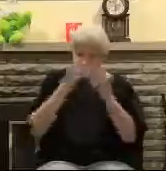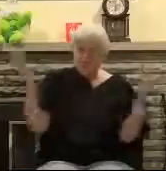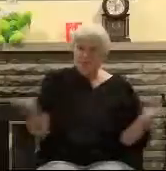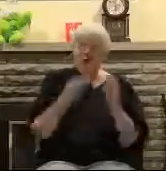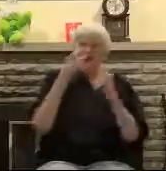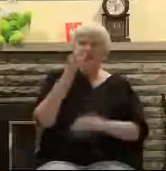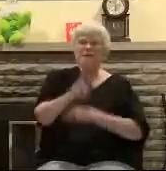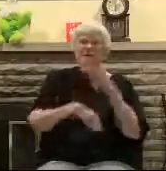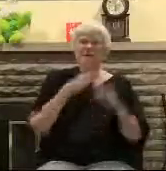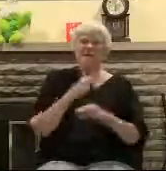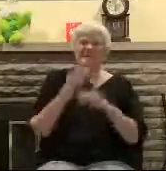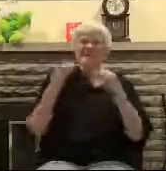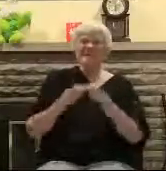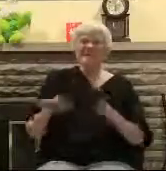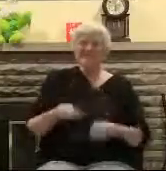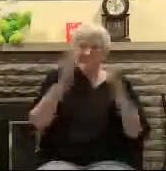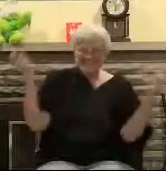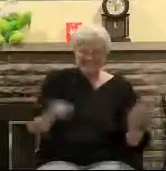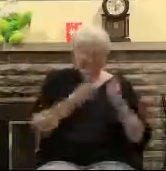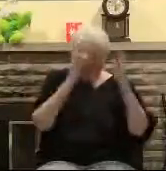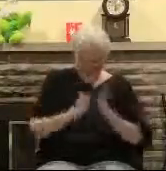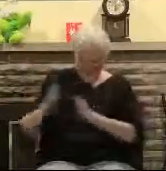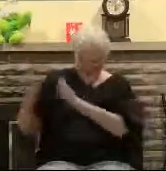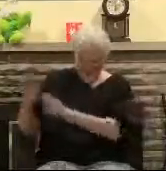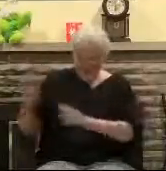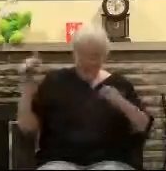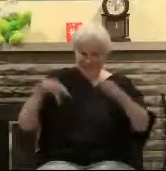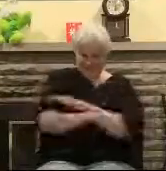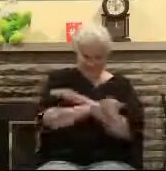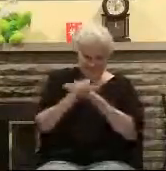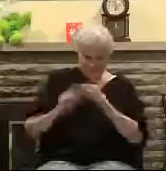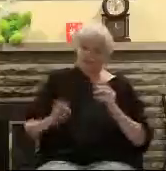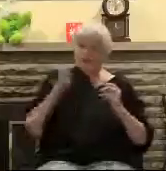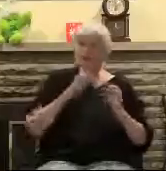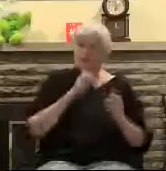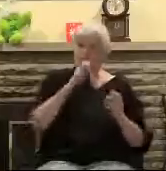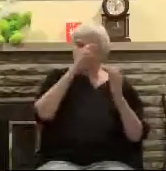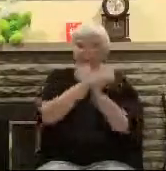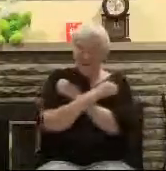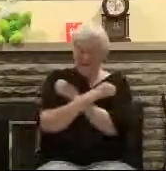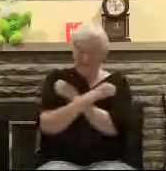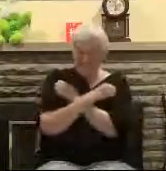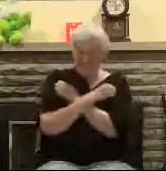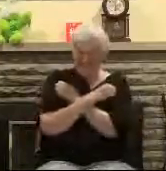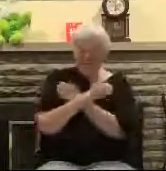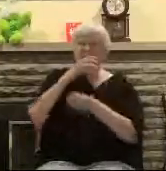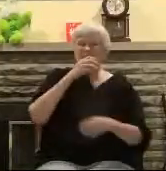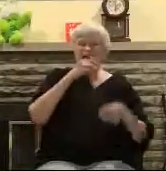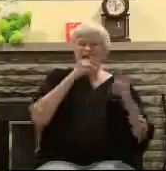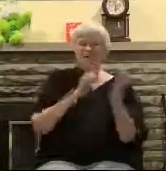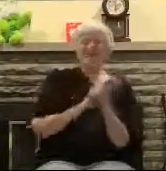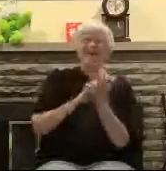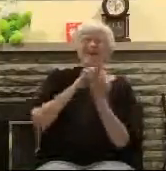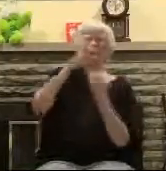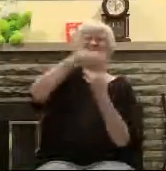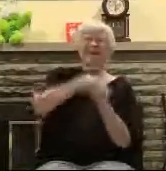For a world of lost sinners was swayed So I'll